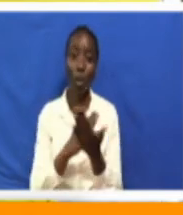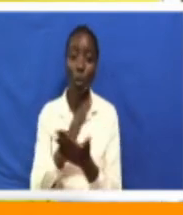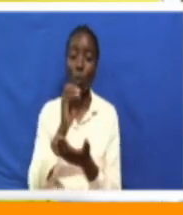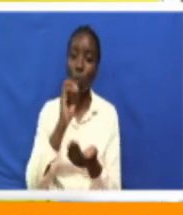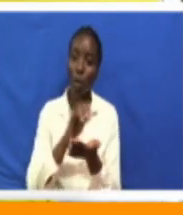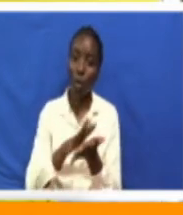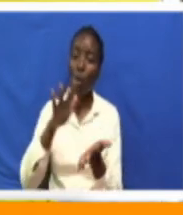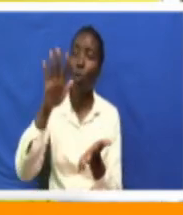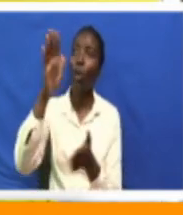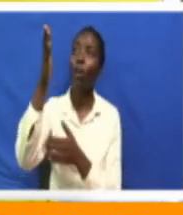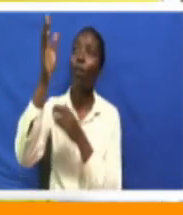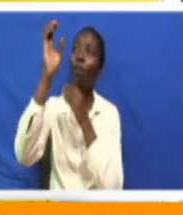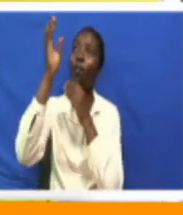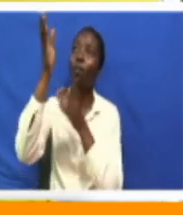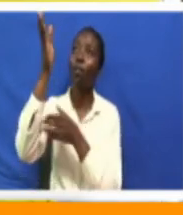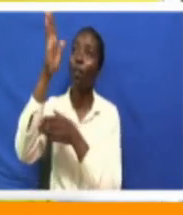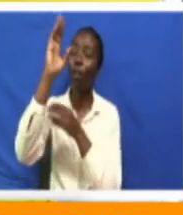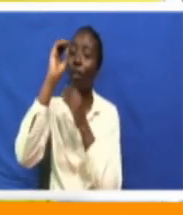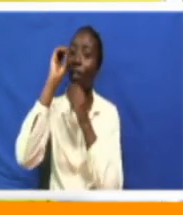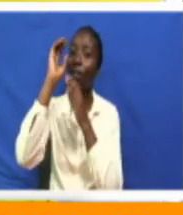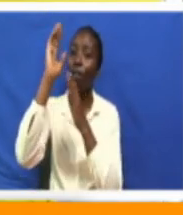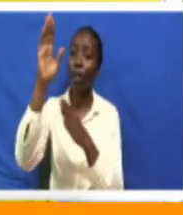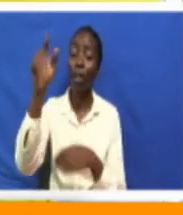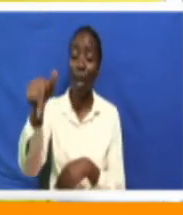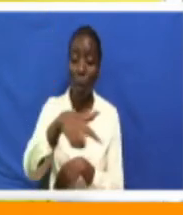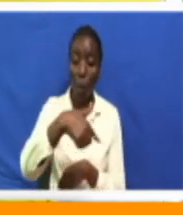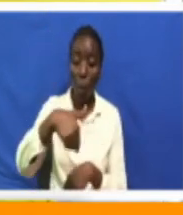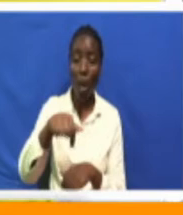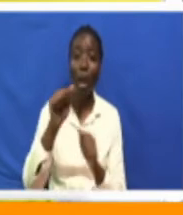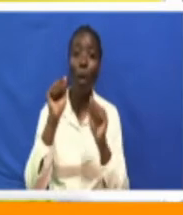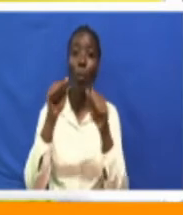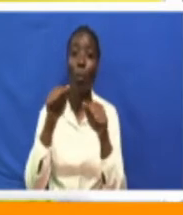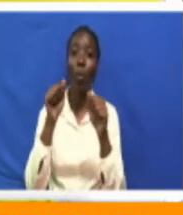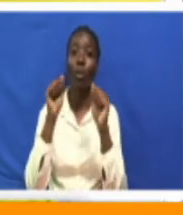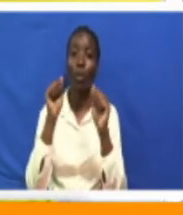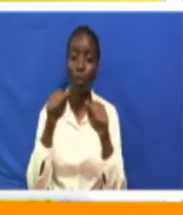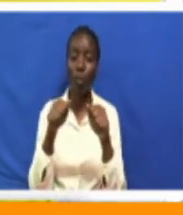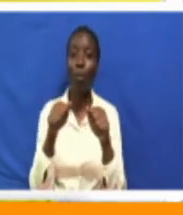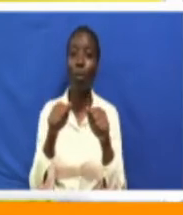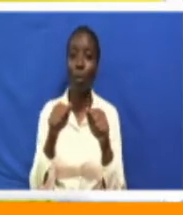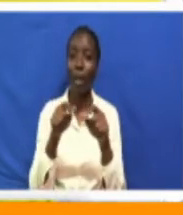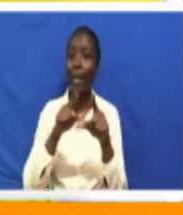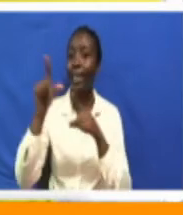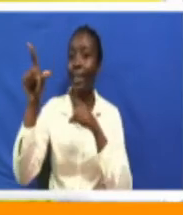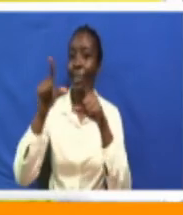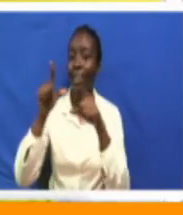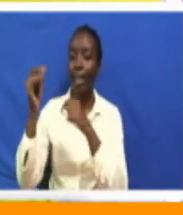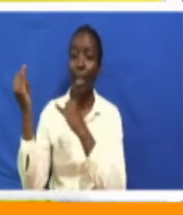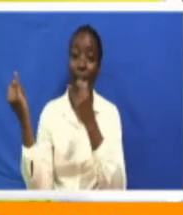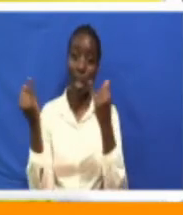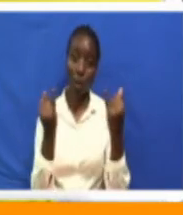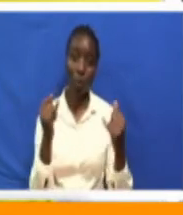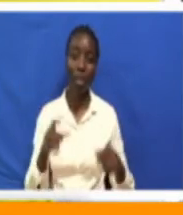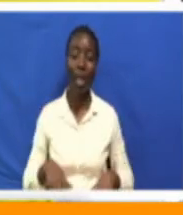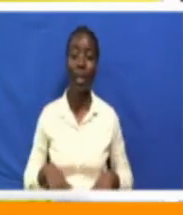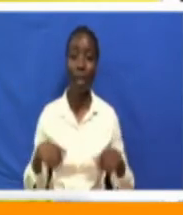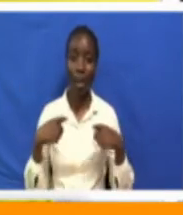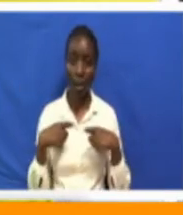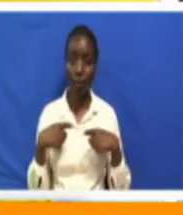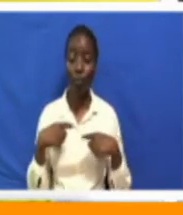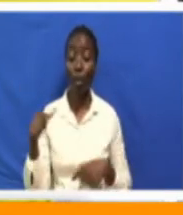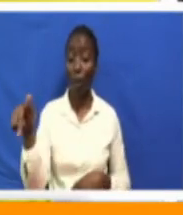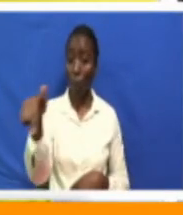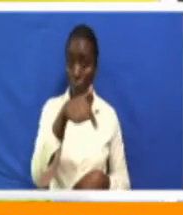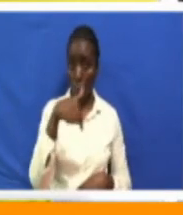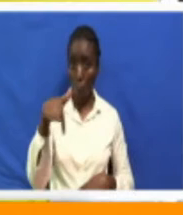father we too might walk in newness of life we are a new